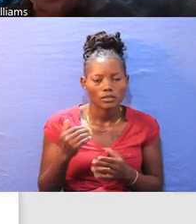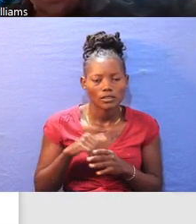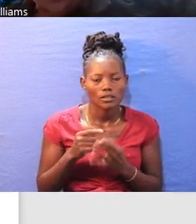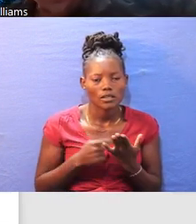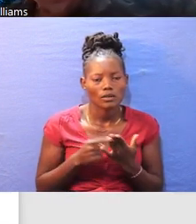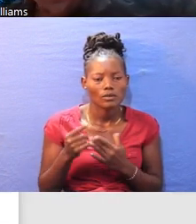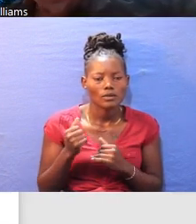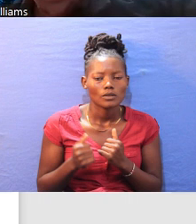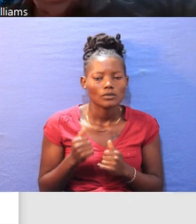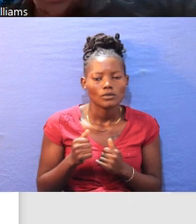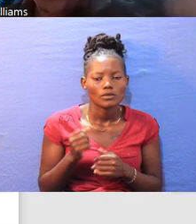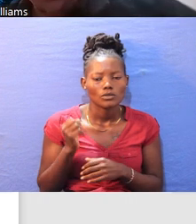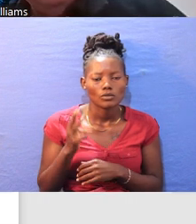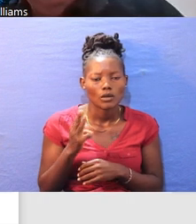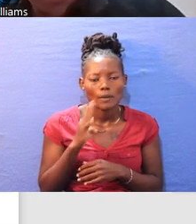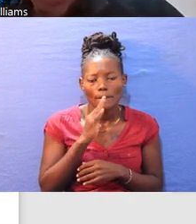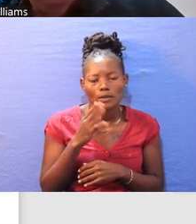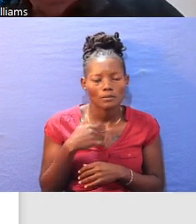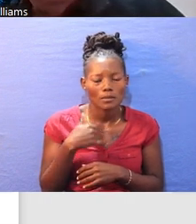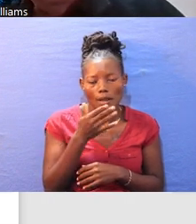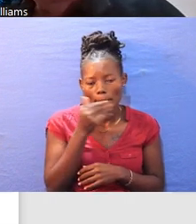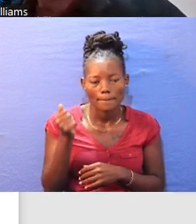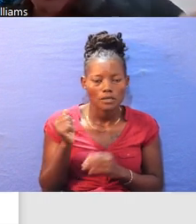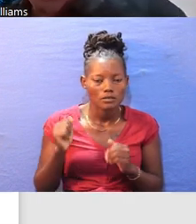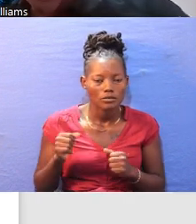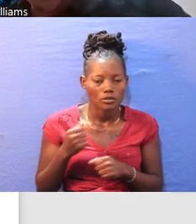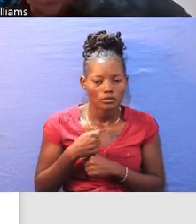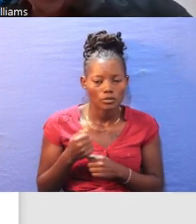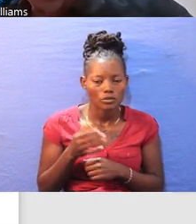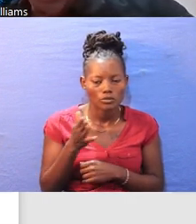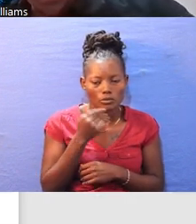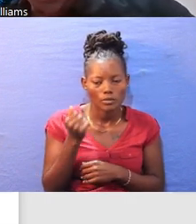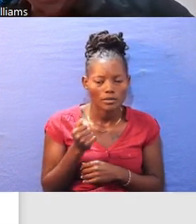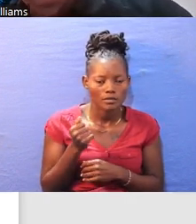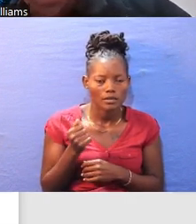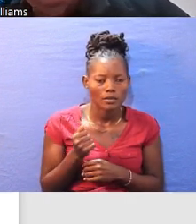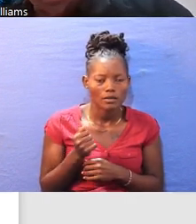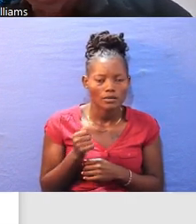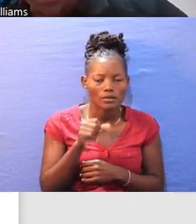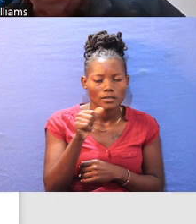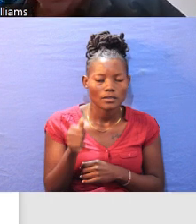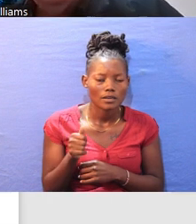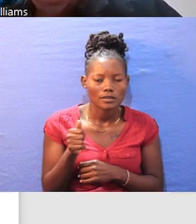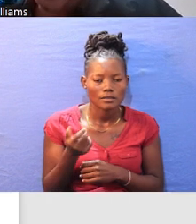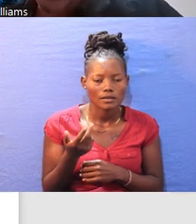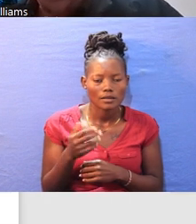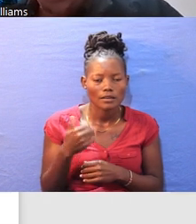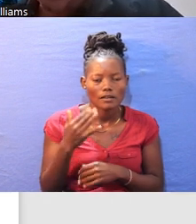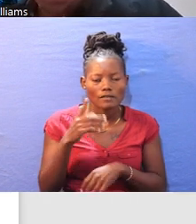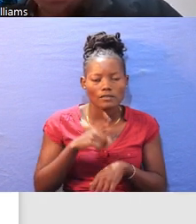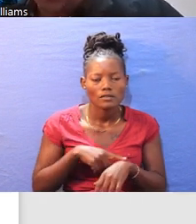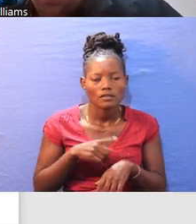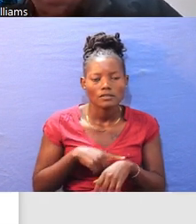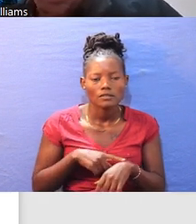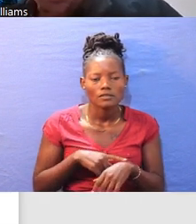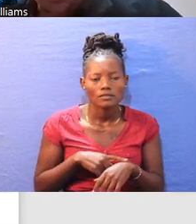2 days a week, which is really probably my favorite. Beginners, though, I think do better with template 2. I think beginners